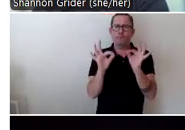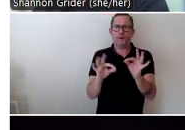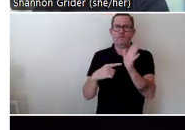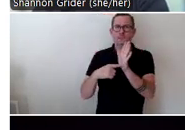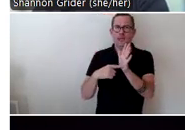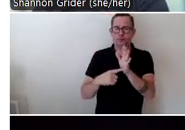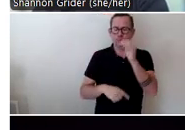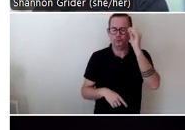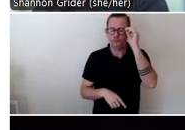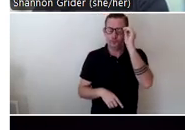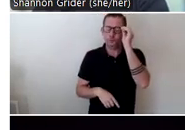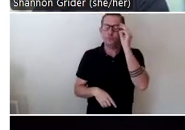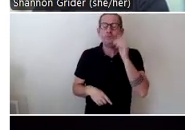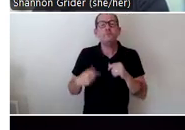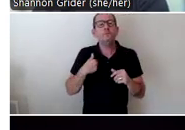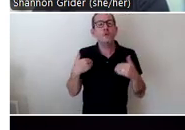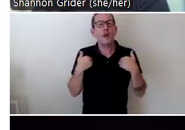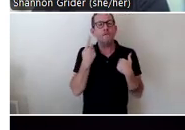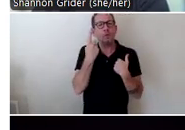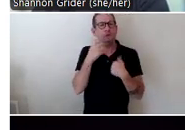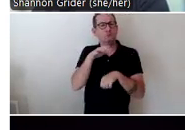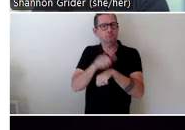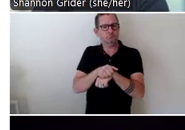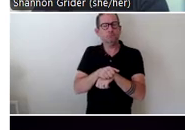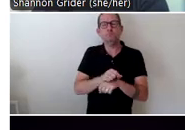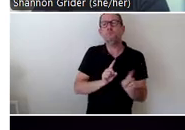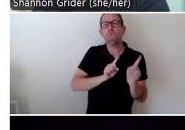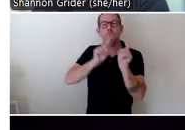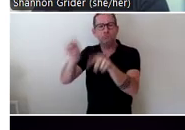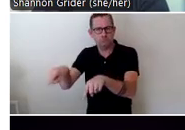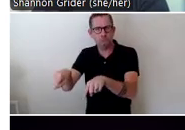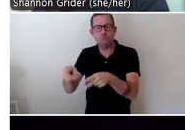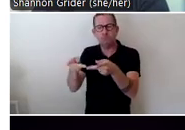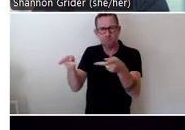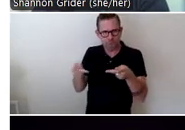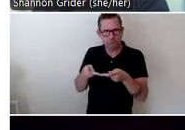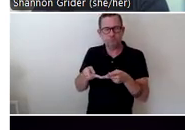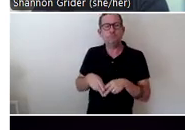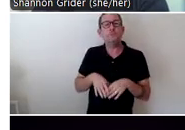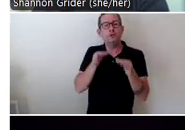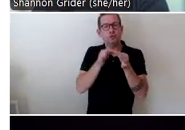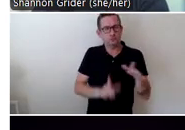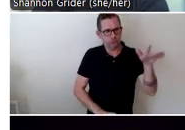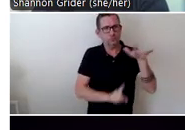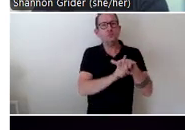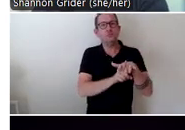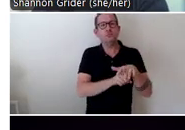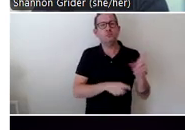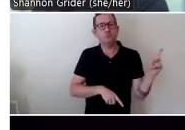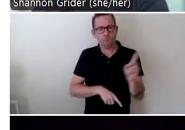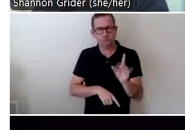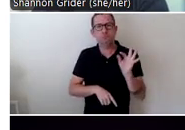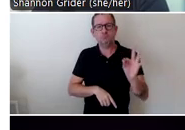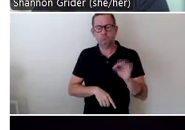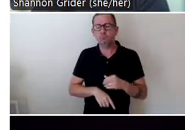in the building that they need to be aware of. For example, we had an assignment that an interpreter went to a